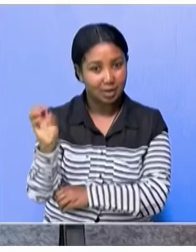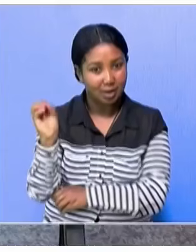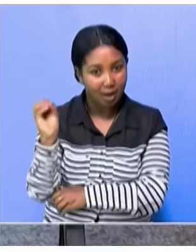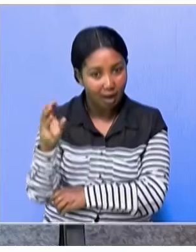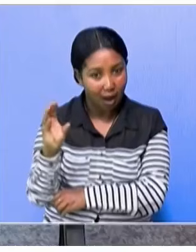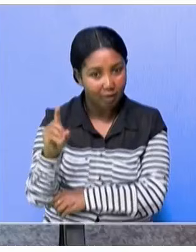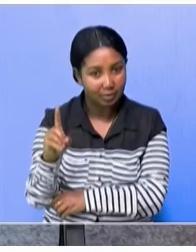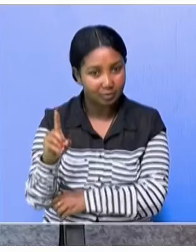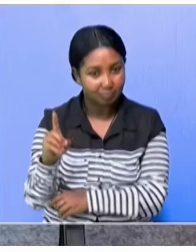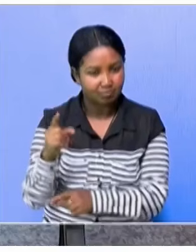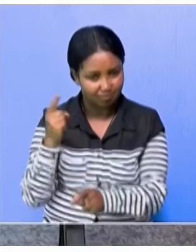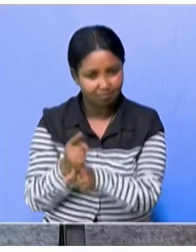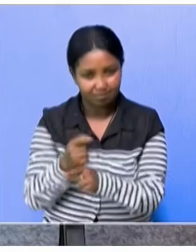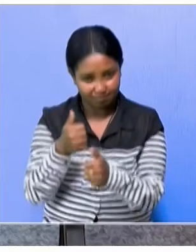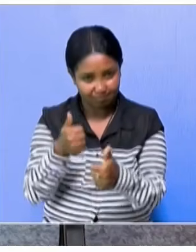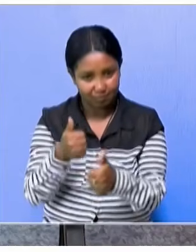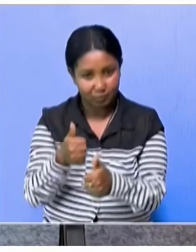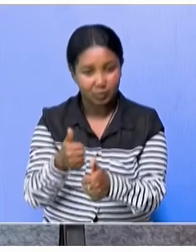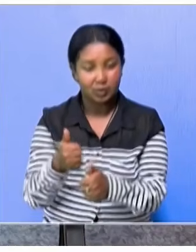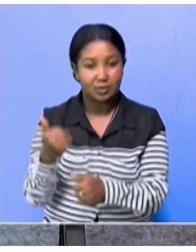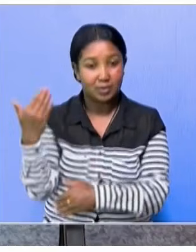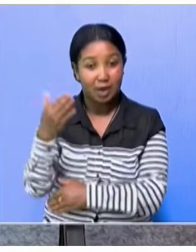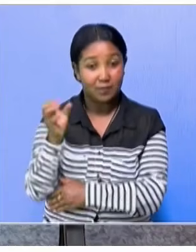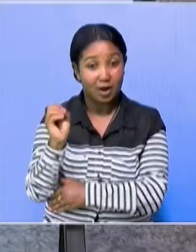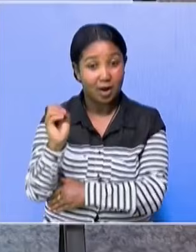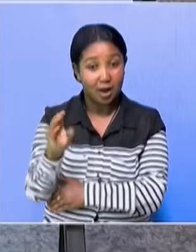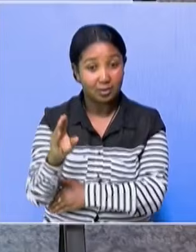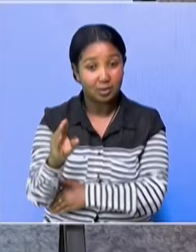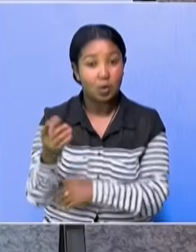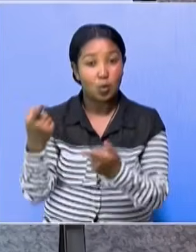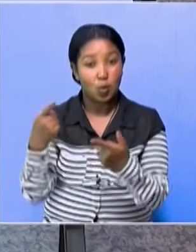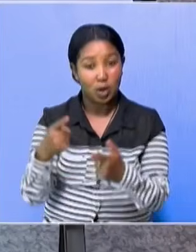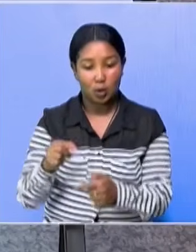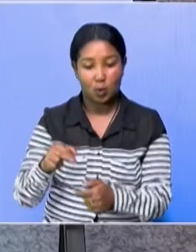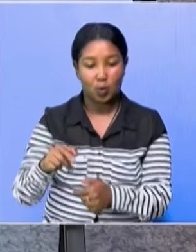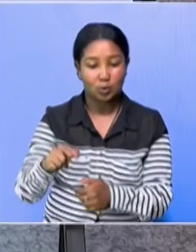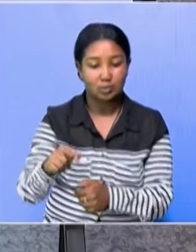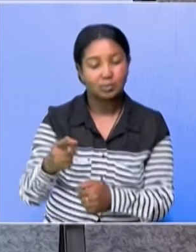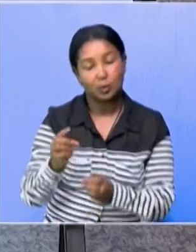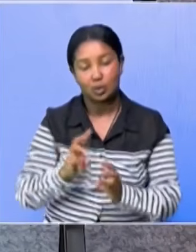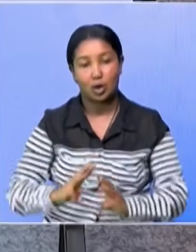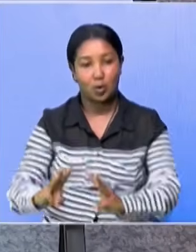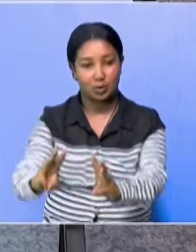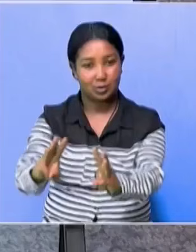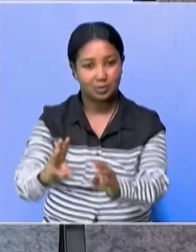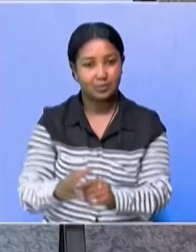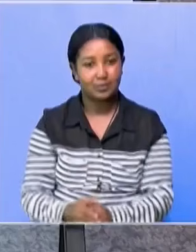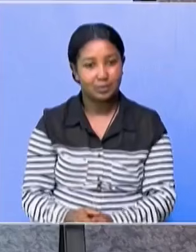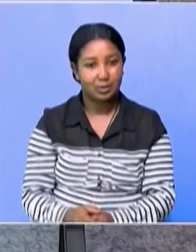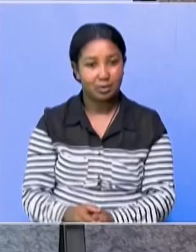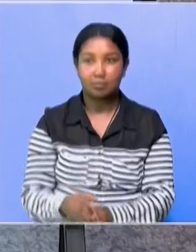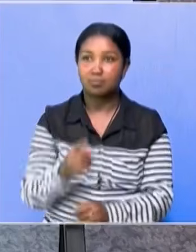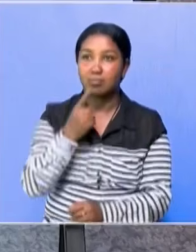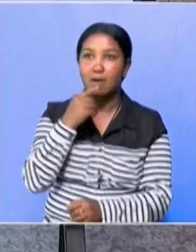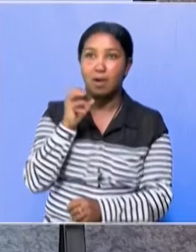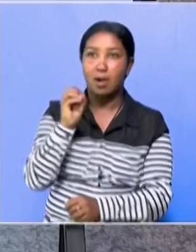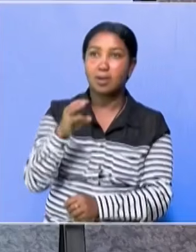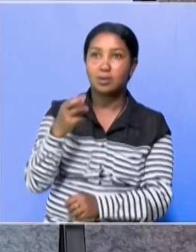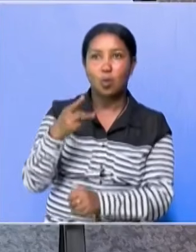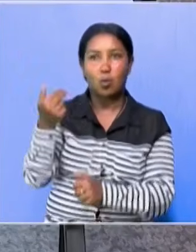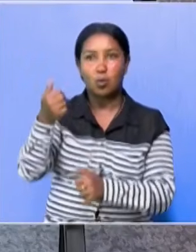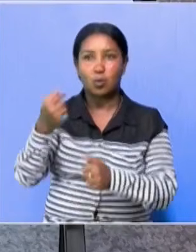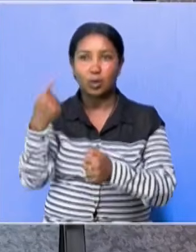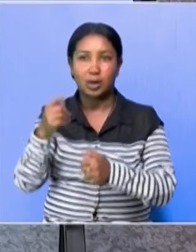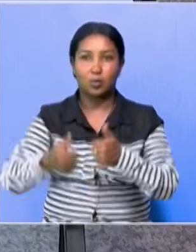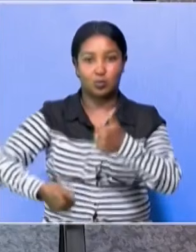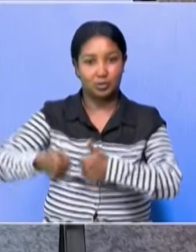traffic light, exactly. Don't forget traffic light when you cross the road. Yeah, if there is red light or